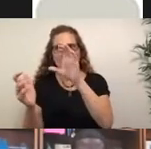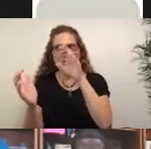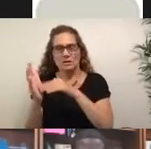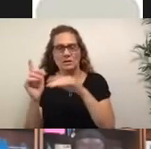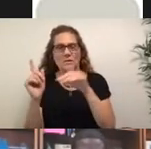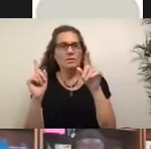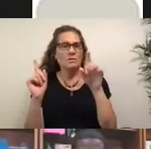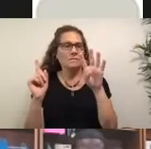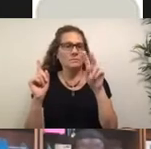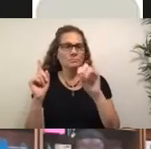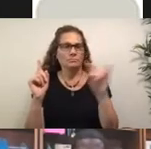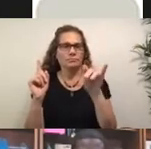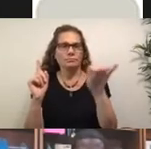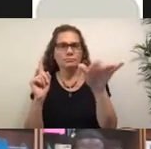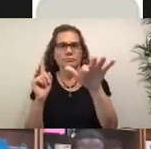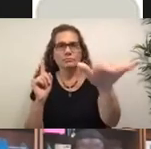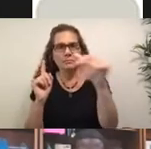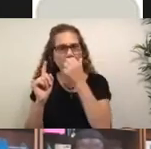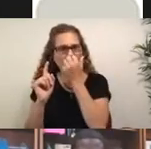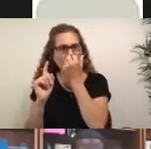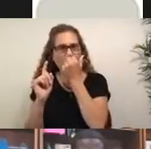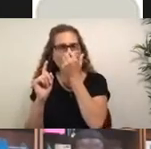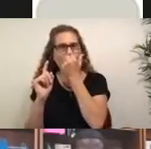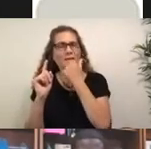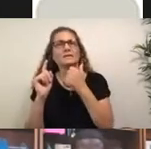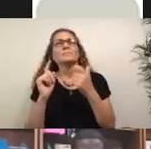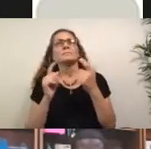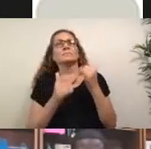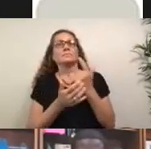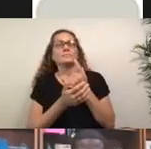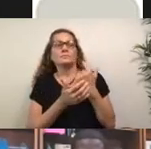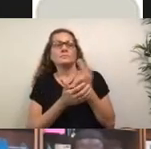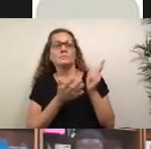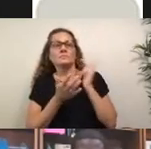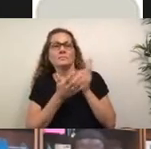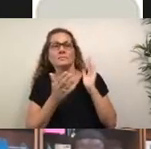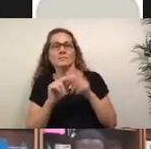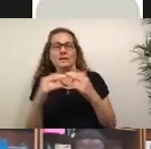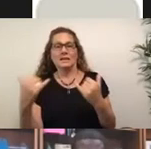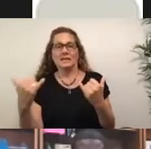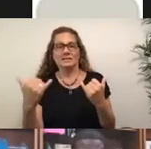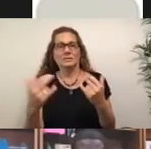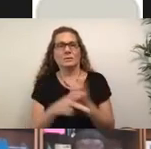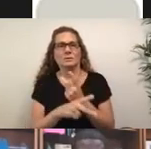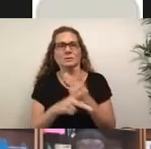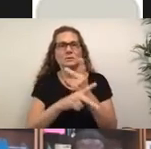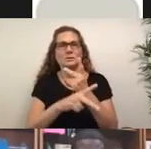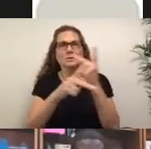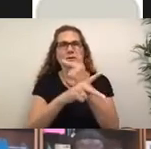was just several weeks ago. Our percent positivity rate remains in the low transmission category, now